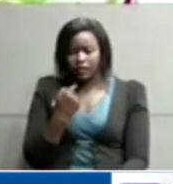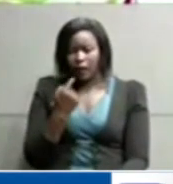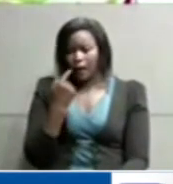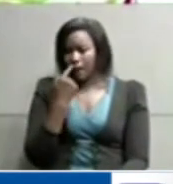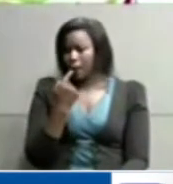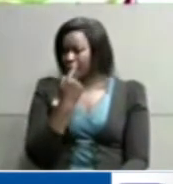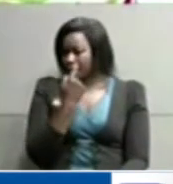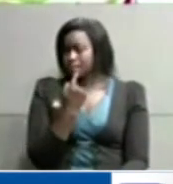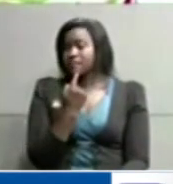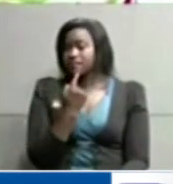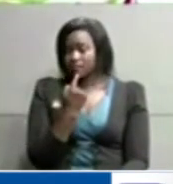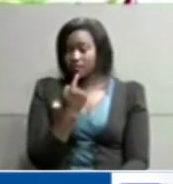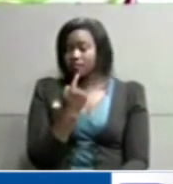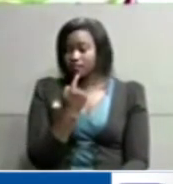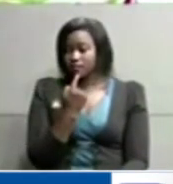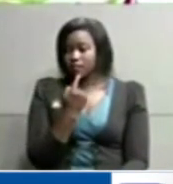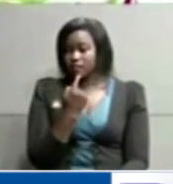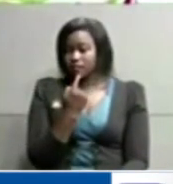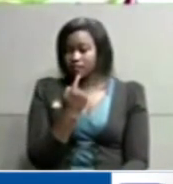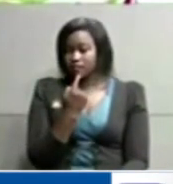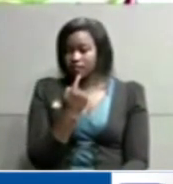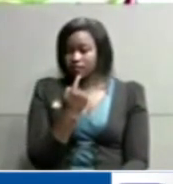nose.